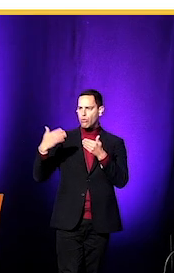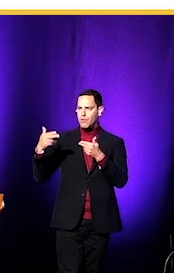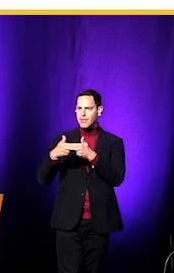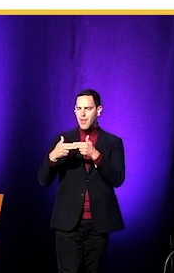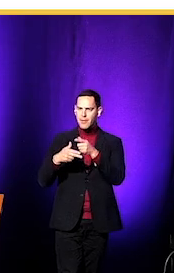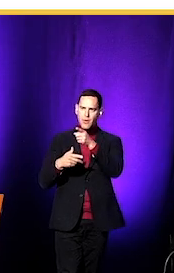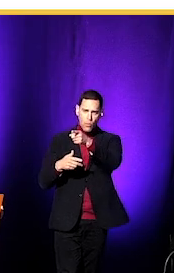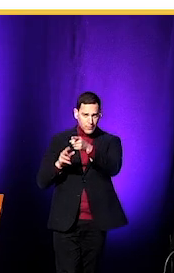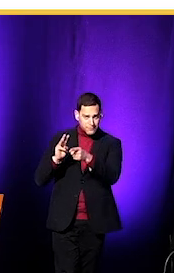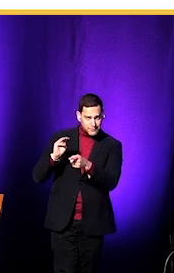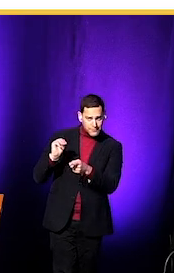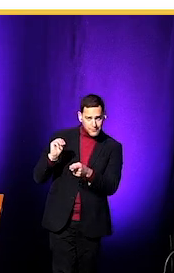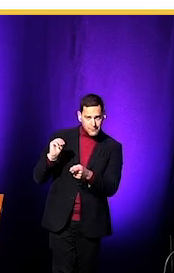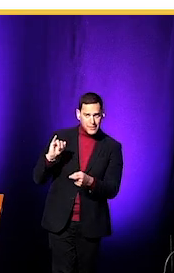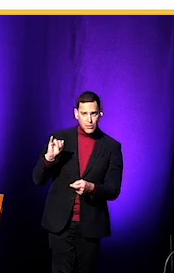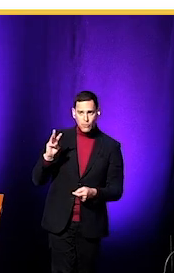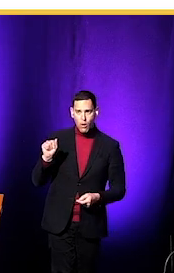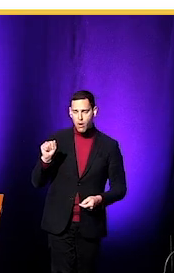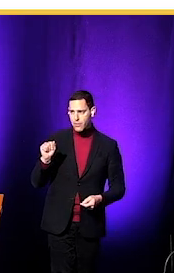question. Yes. And